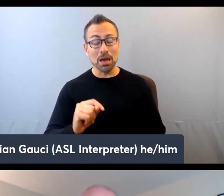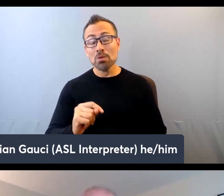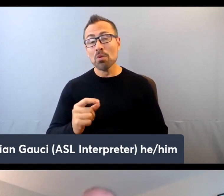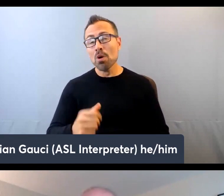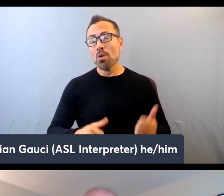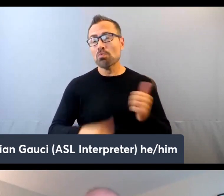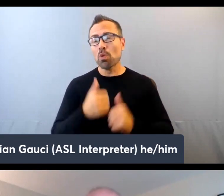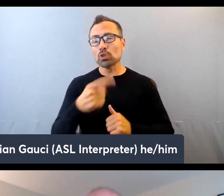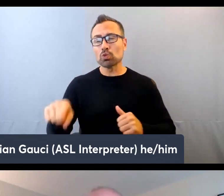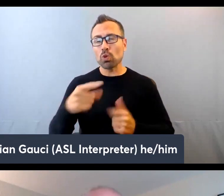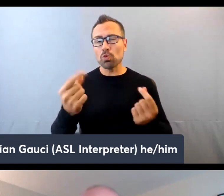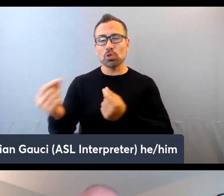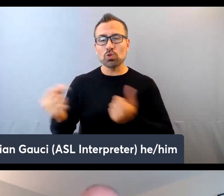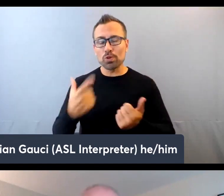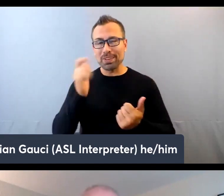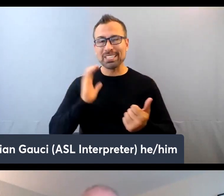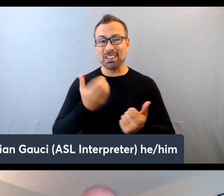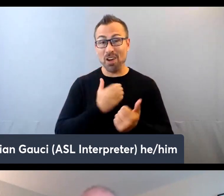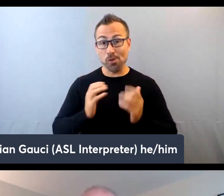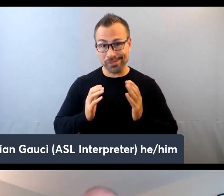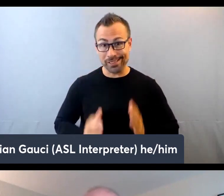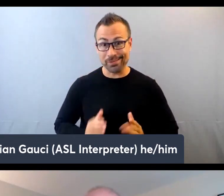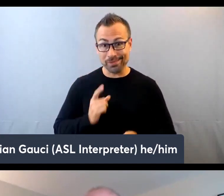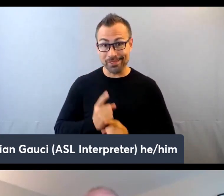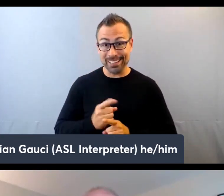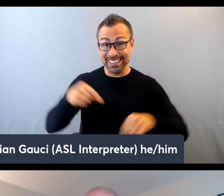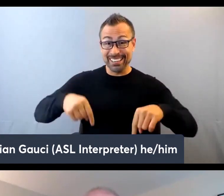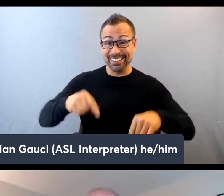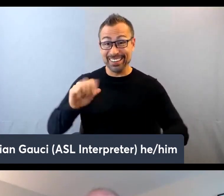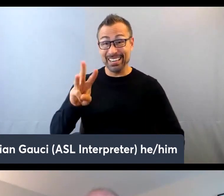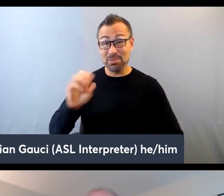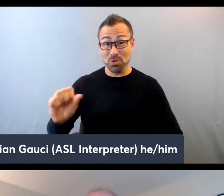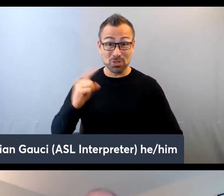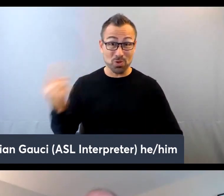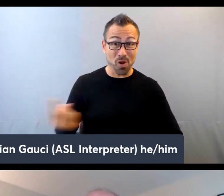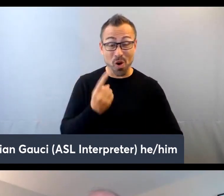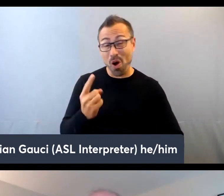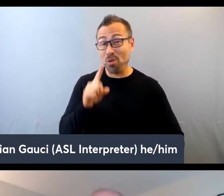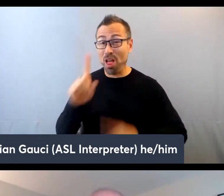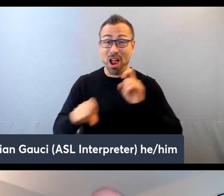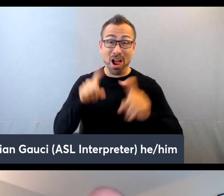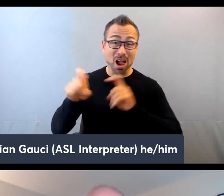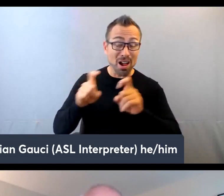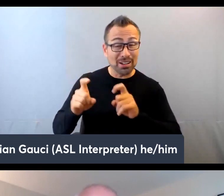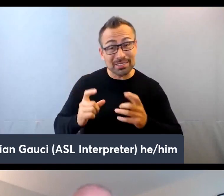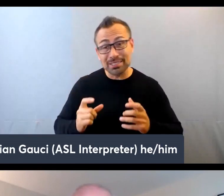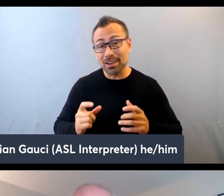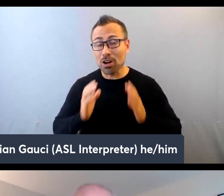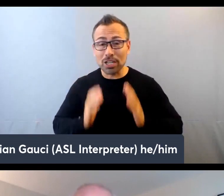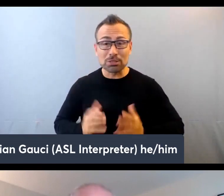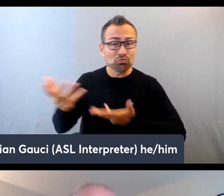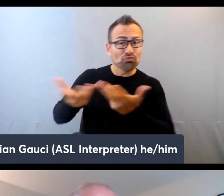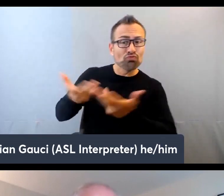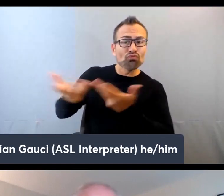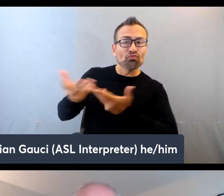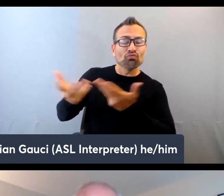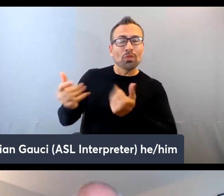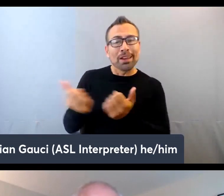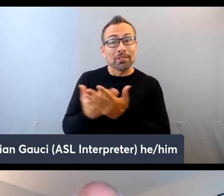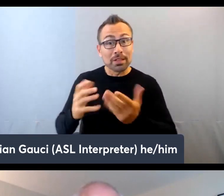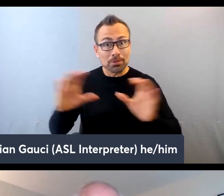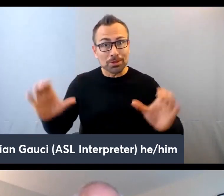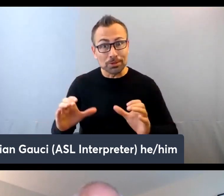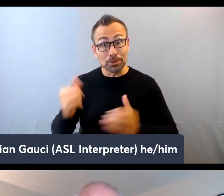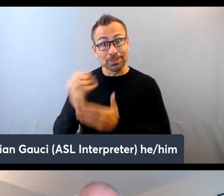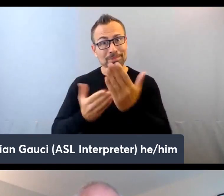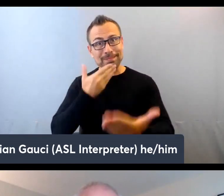right? Here at AWS, we obsess over our customers. We're constantly talking to customers about all the good stuff we're doing, right? All the stuff that hopefully they like